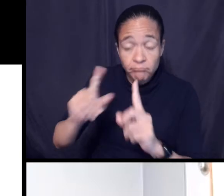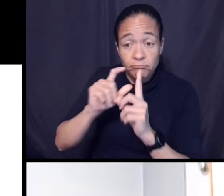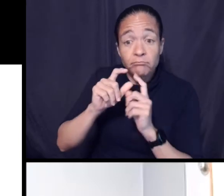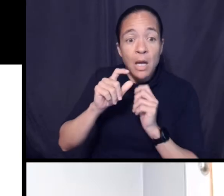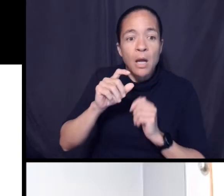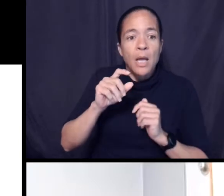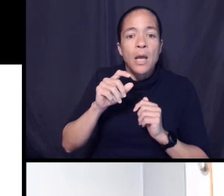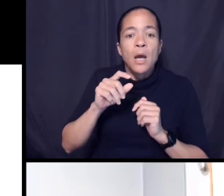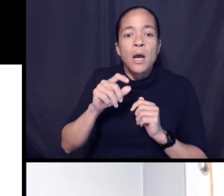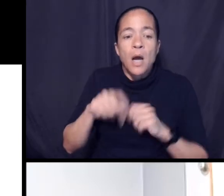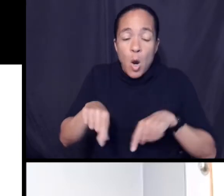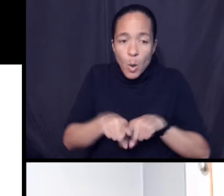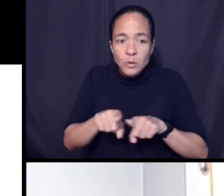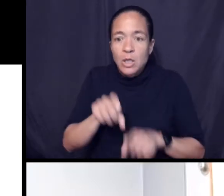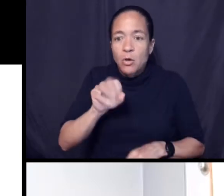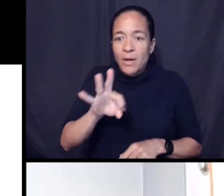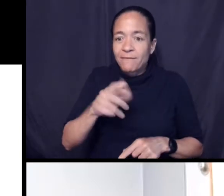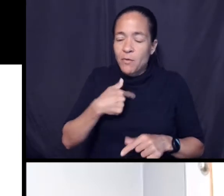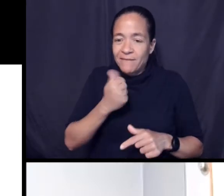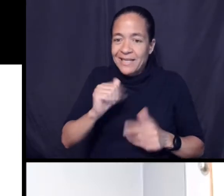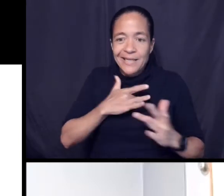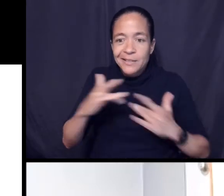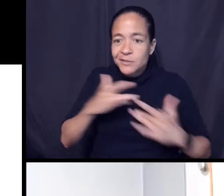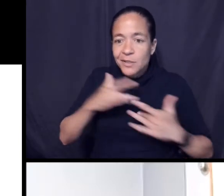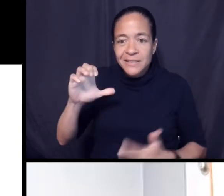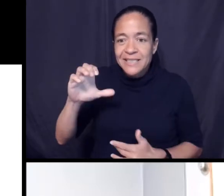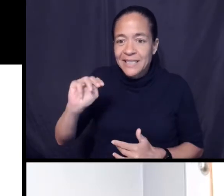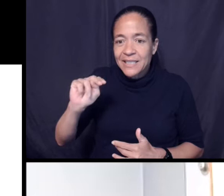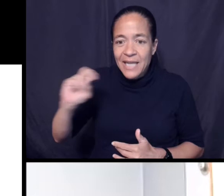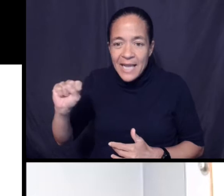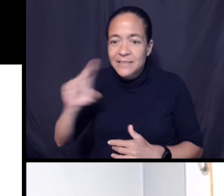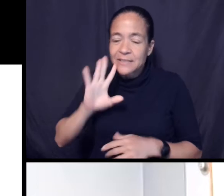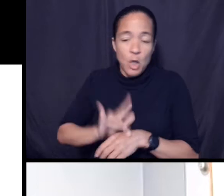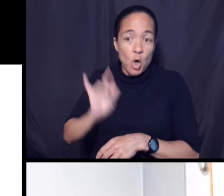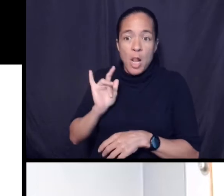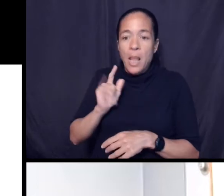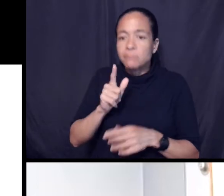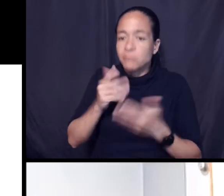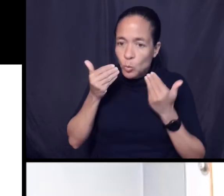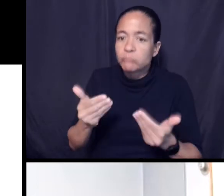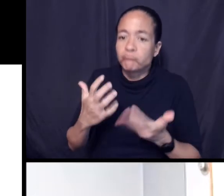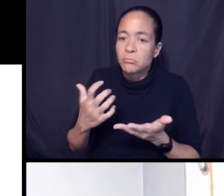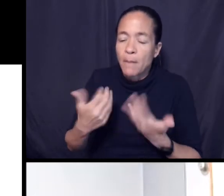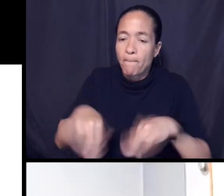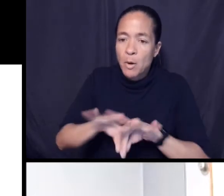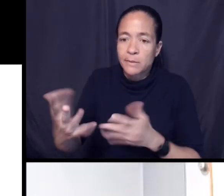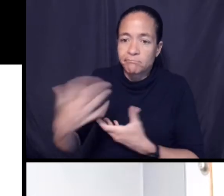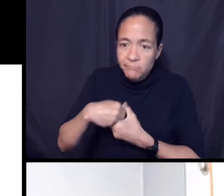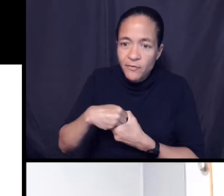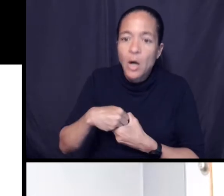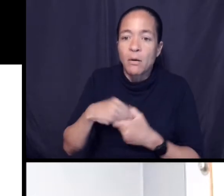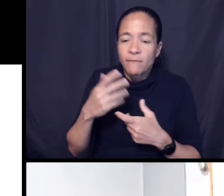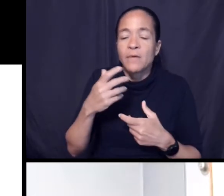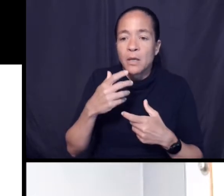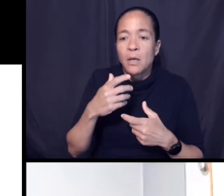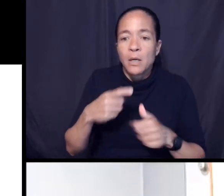are any concerns of CNS or brain involvement, referral for early intervention services, such as first steps,